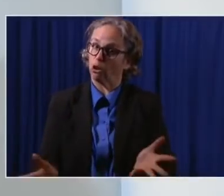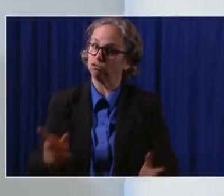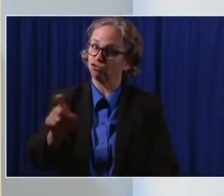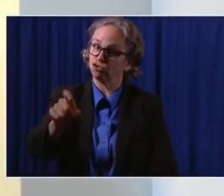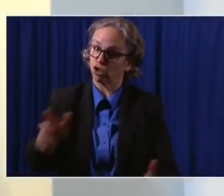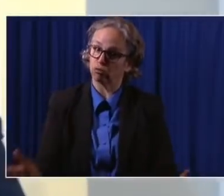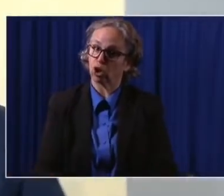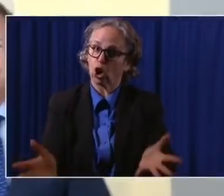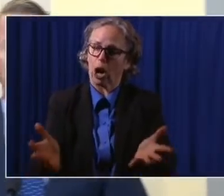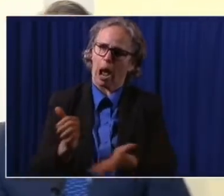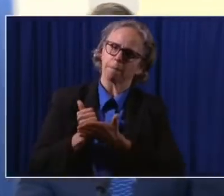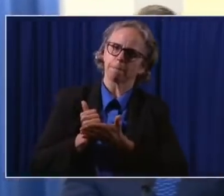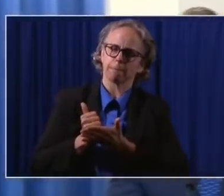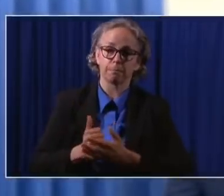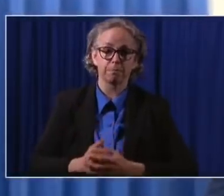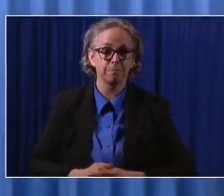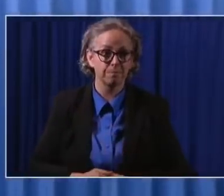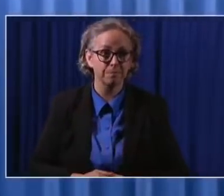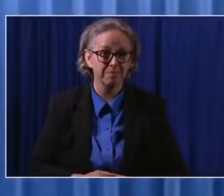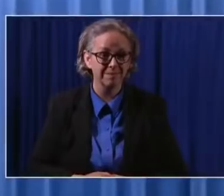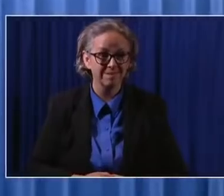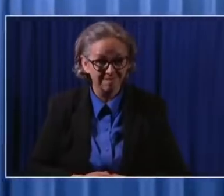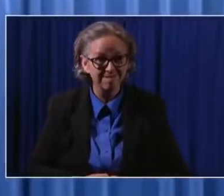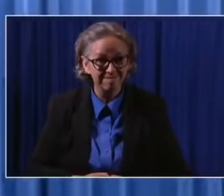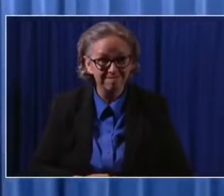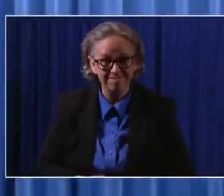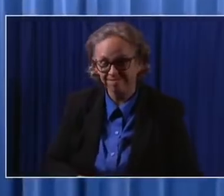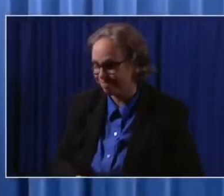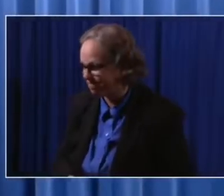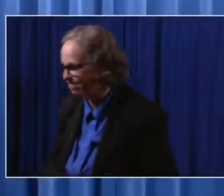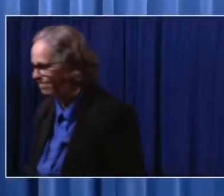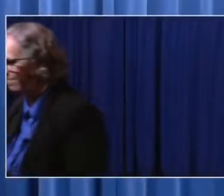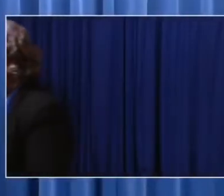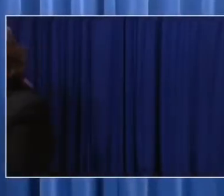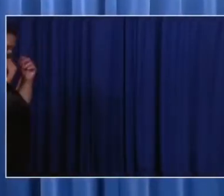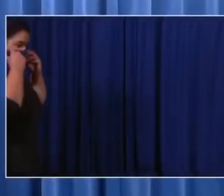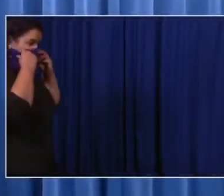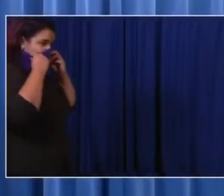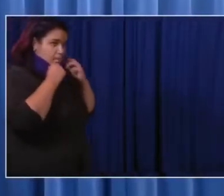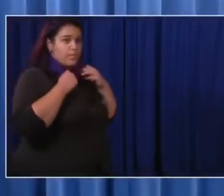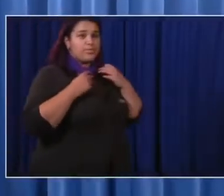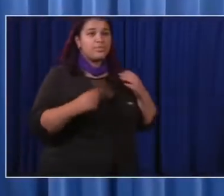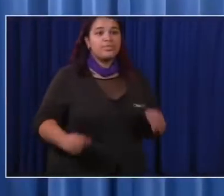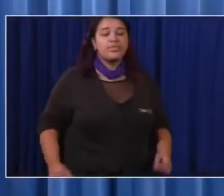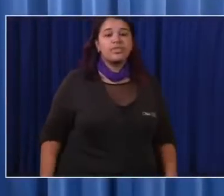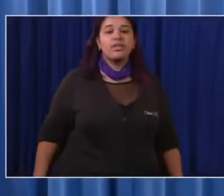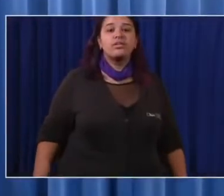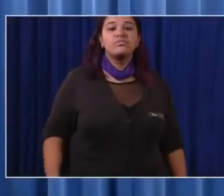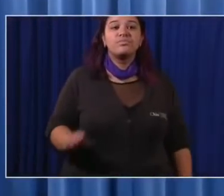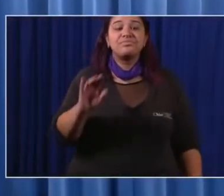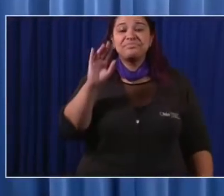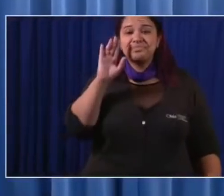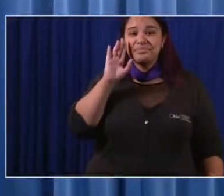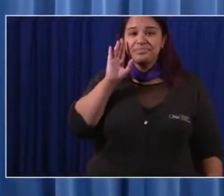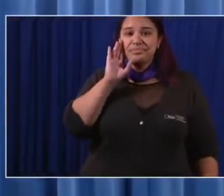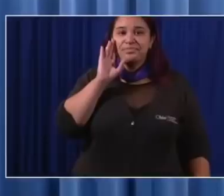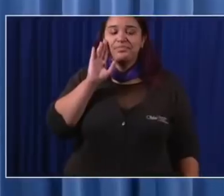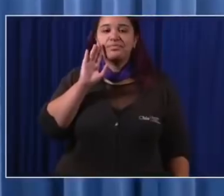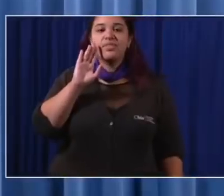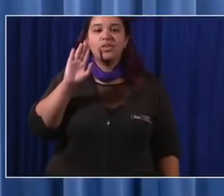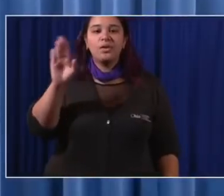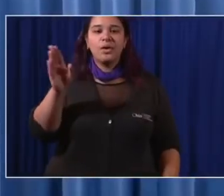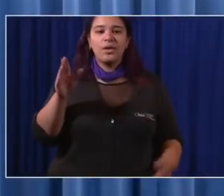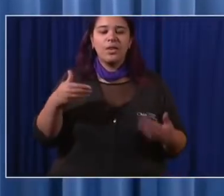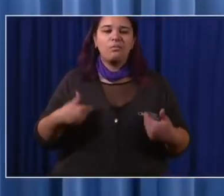Thank you. Hi, Governor DeWine. This is Farnooshah Mary from